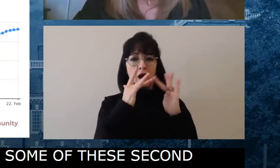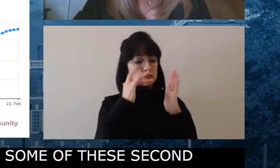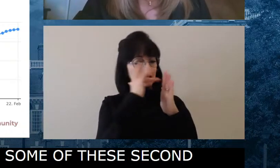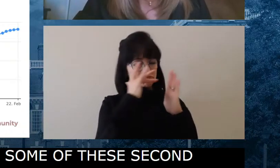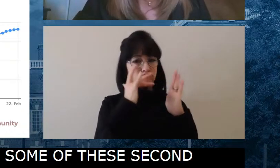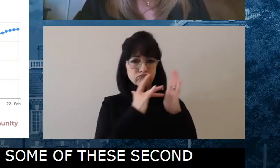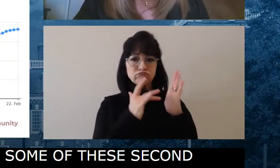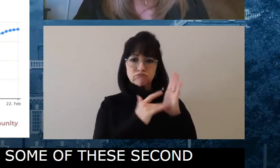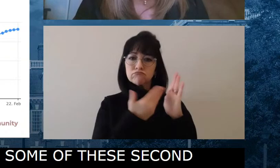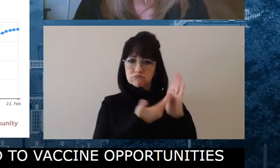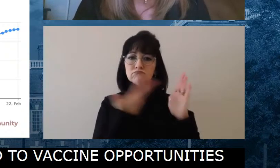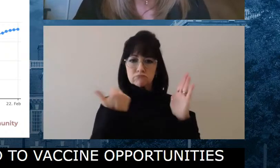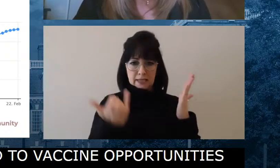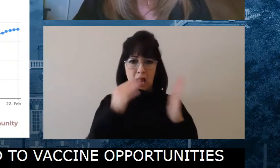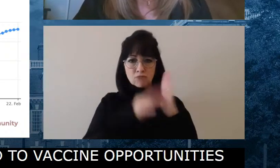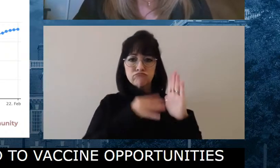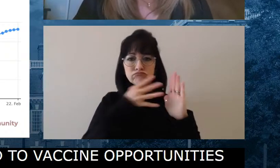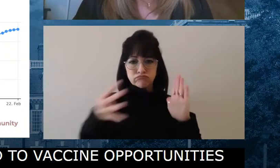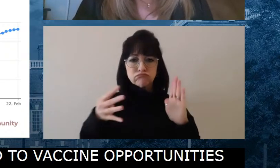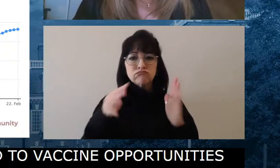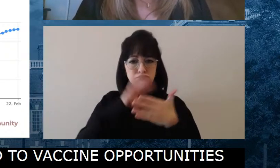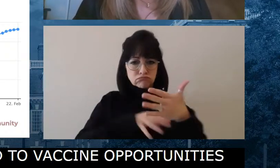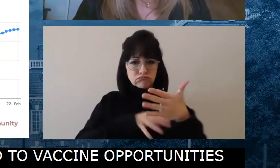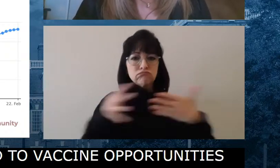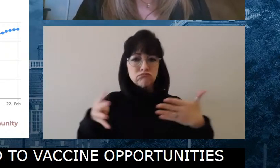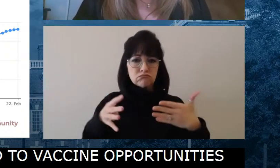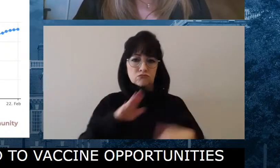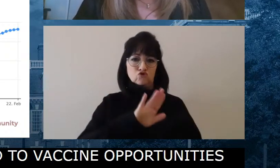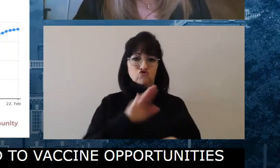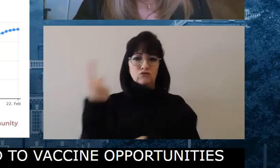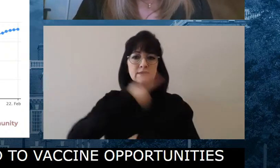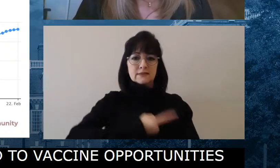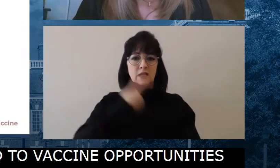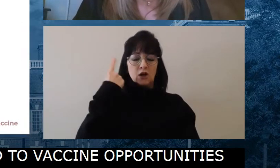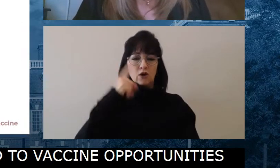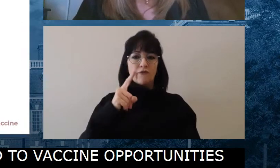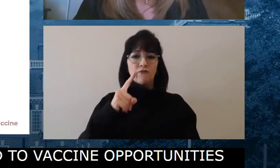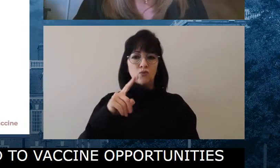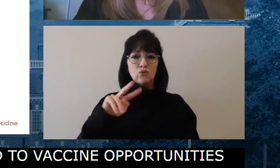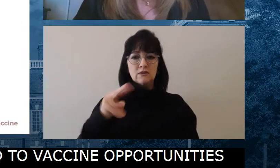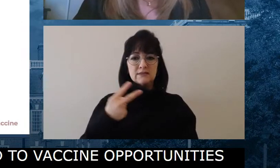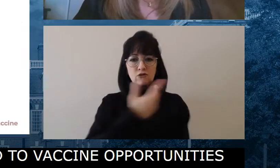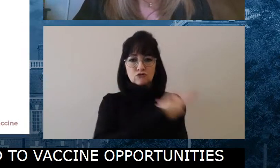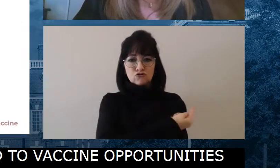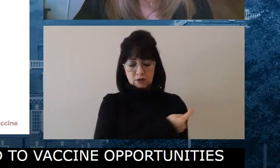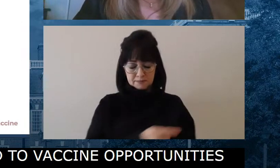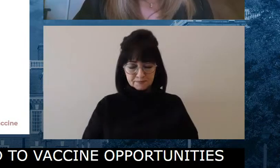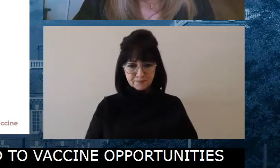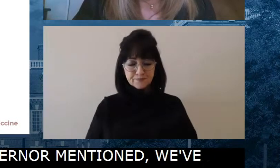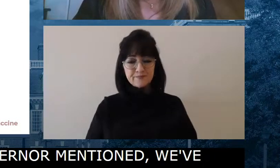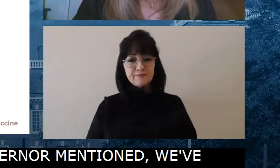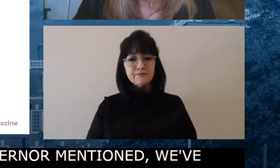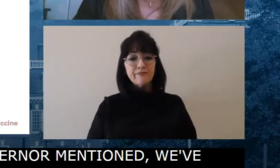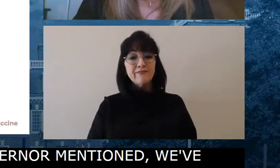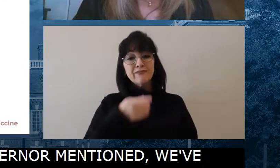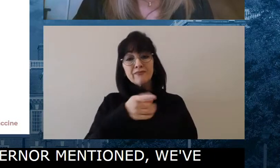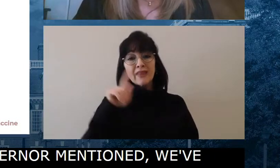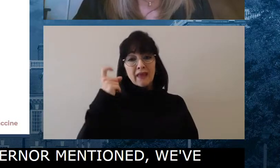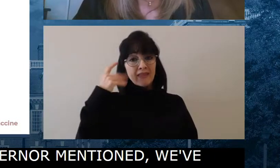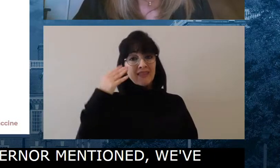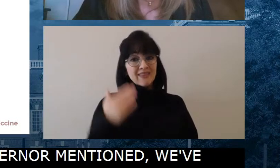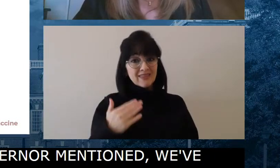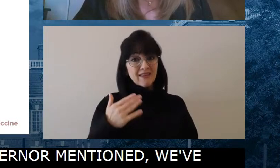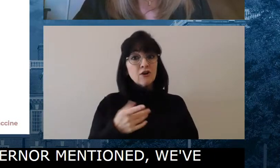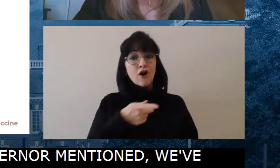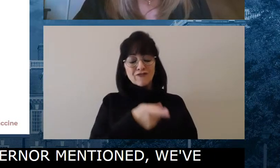dose. As the governor mentioned, we've been working hard on addressing equity in